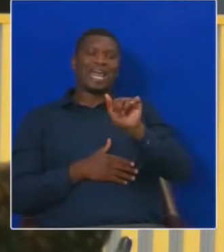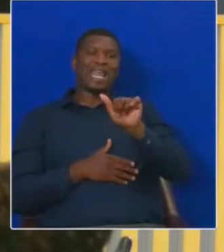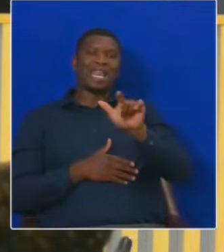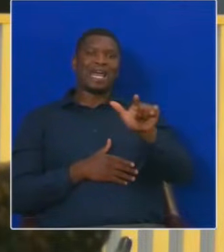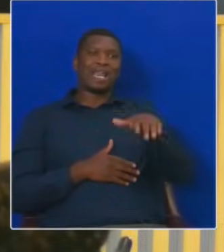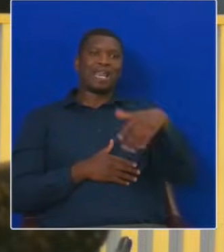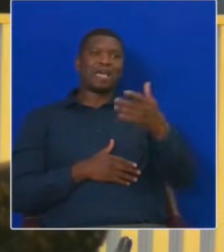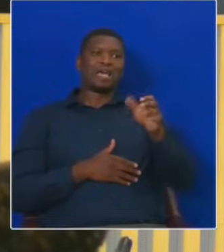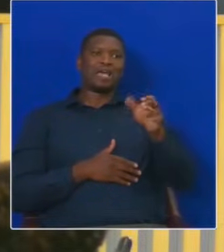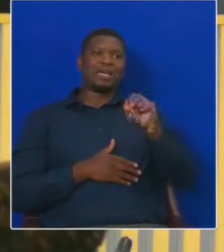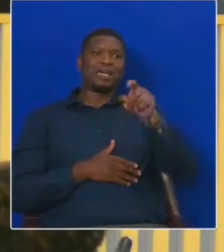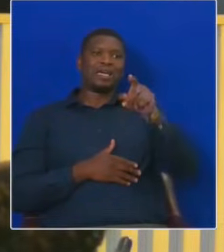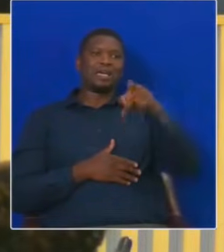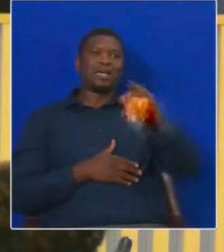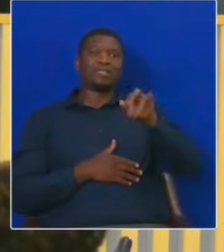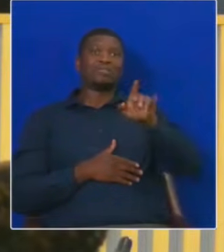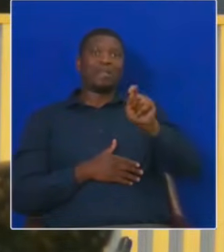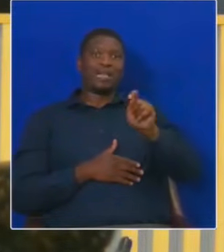A4.